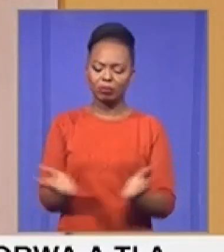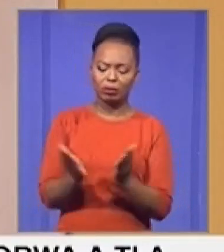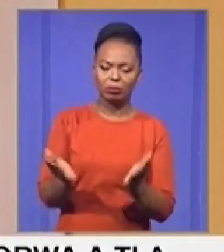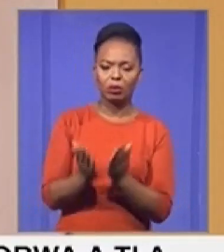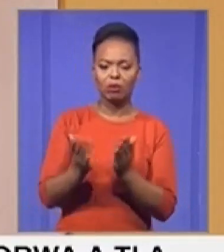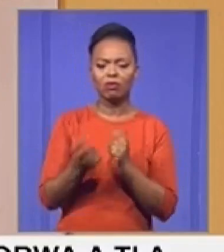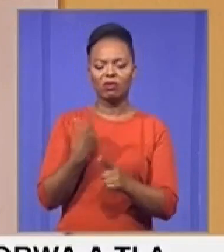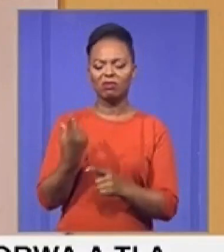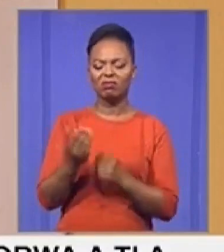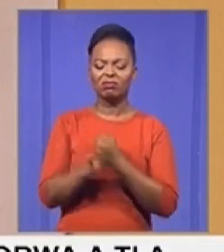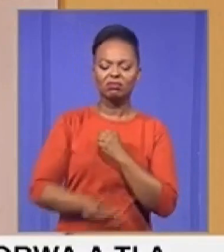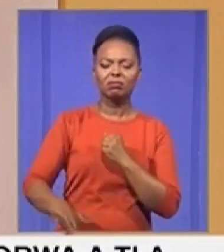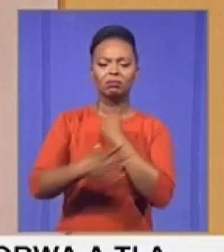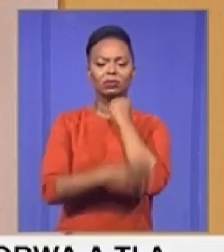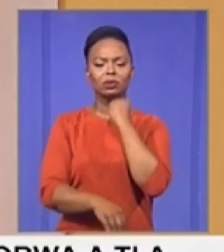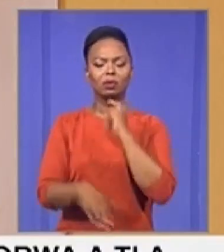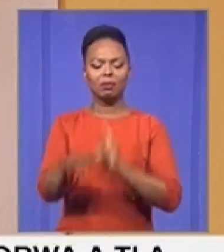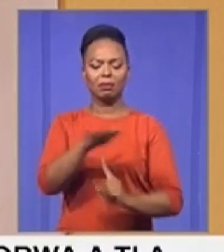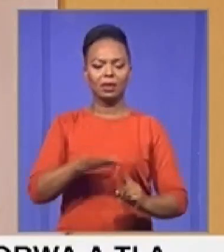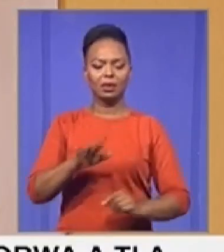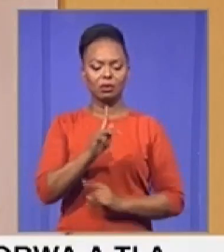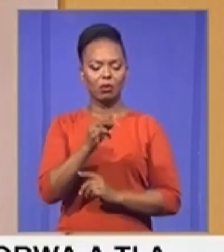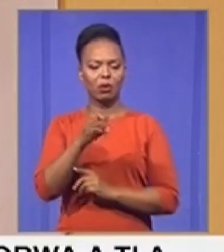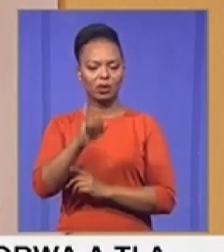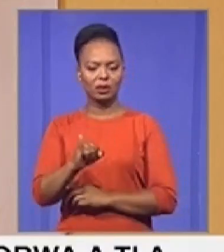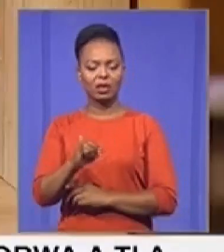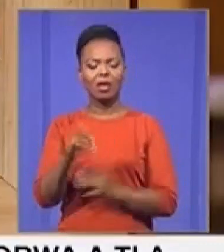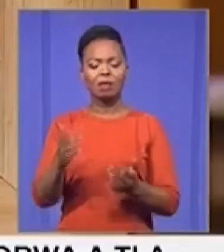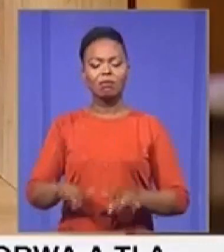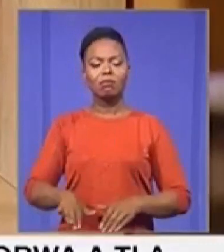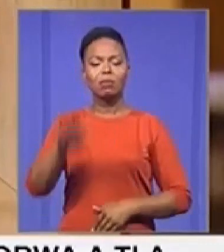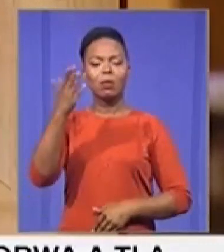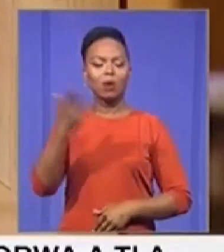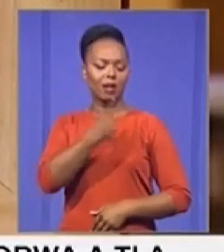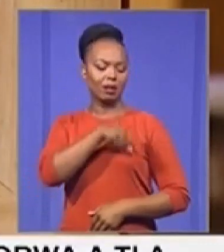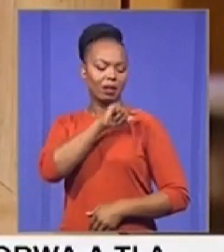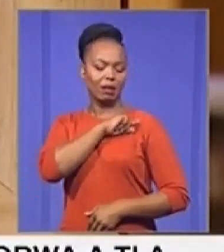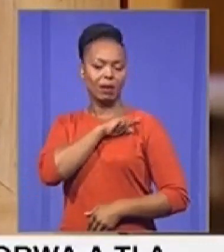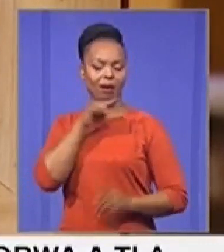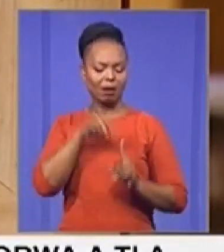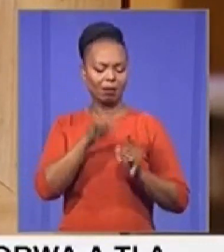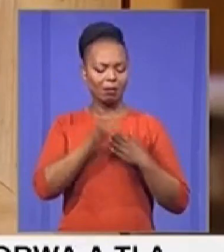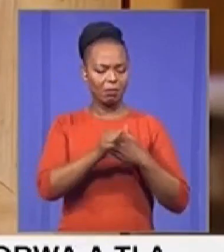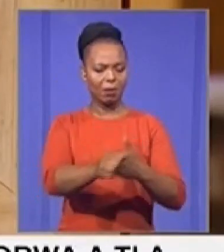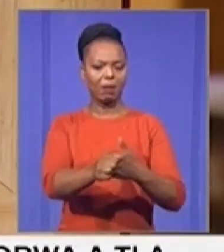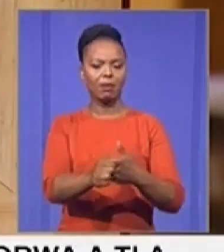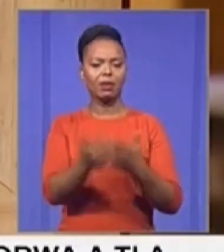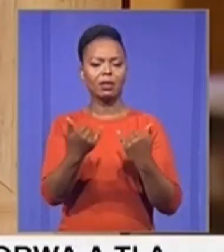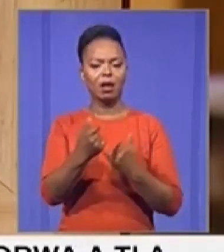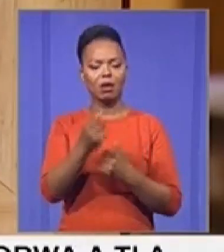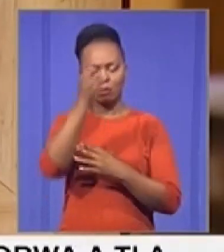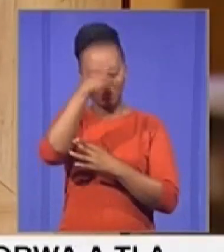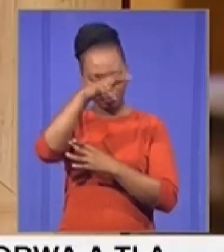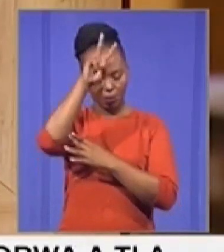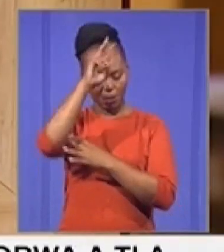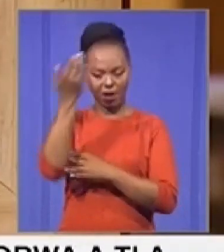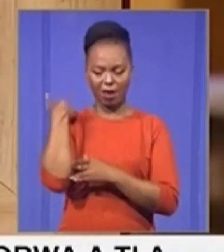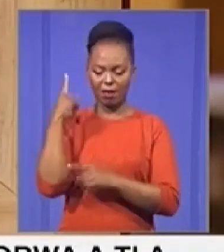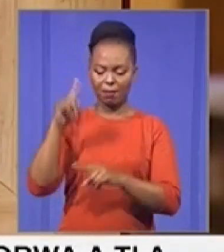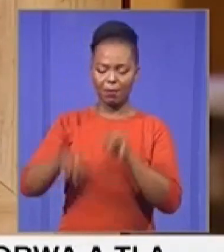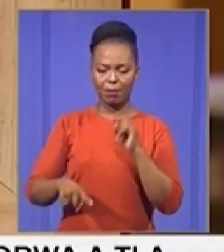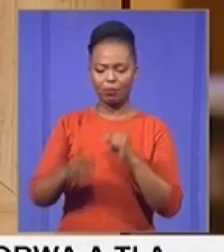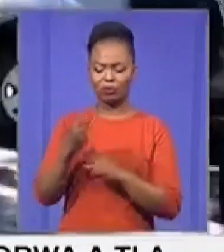dibakeng tse futsanehileng. Kolisi ya holetseng Gqeberha o ne a tella di-Springbok pele ha di ne di hlola England mohopeng wa lefatshe Japan